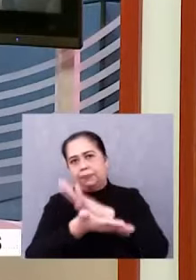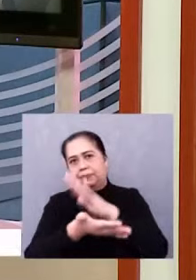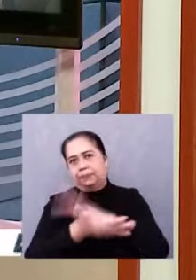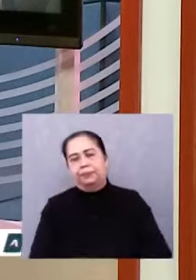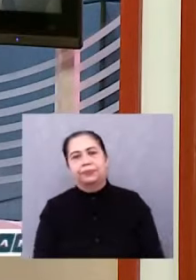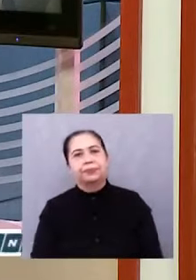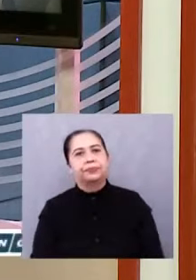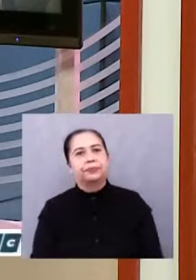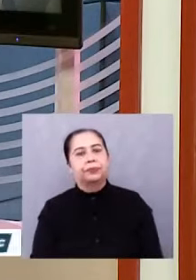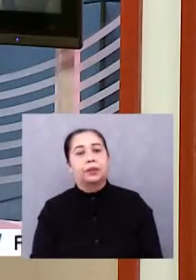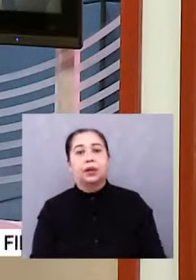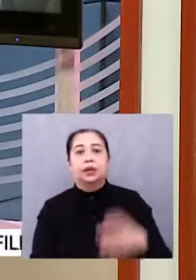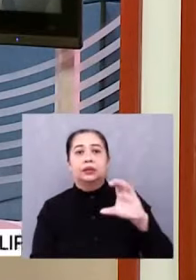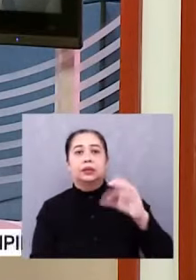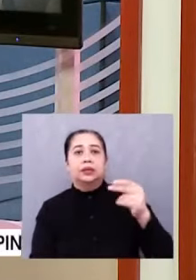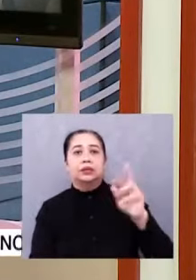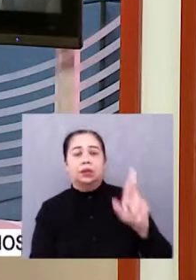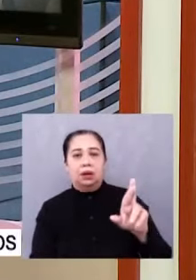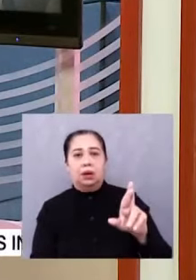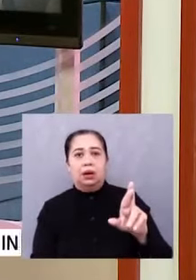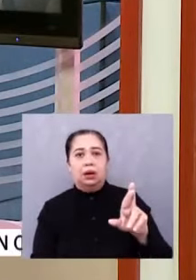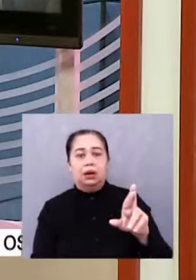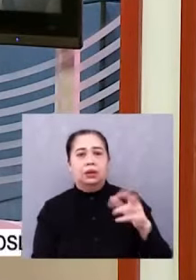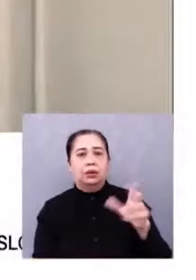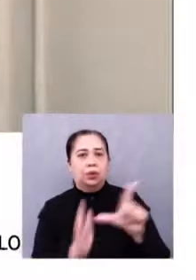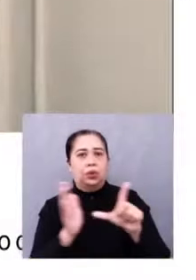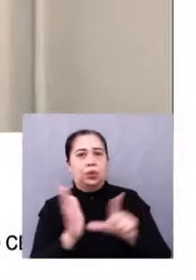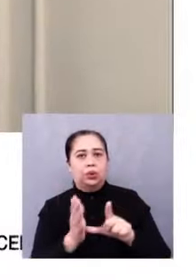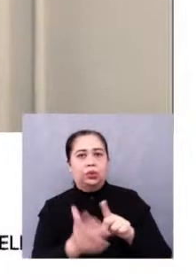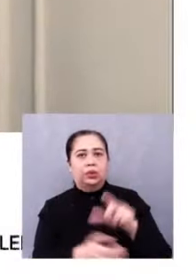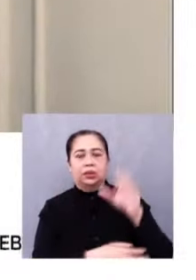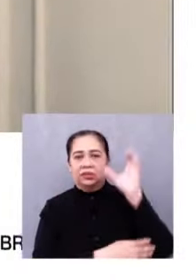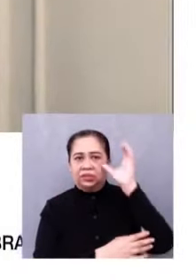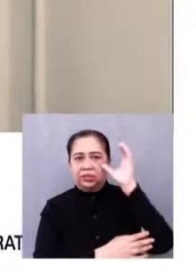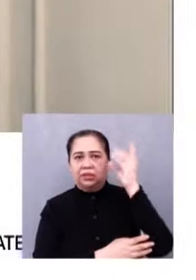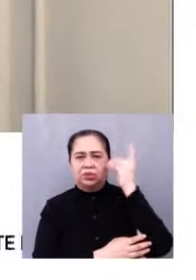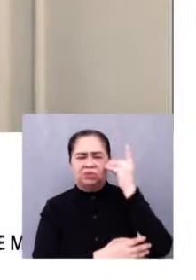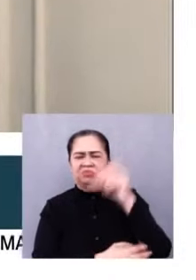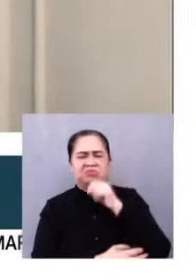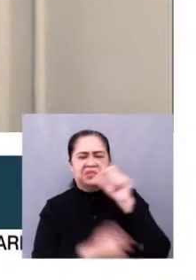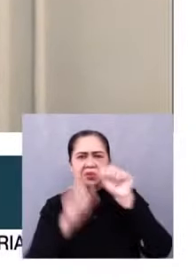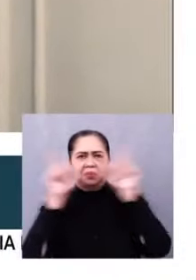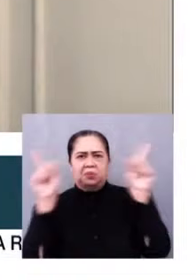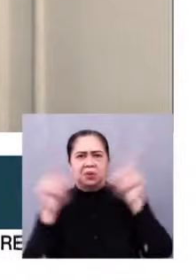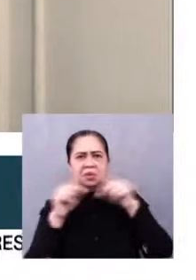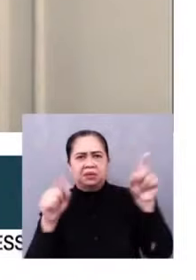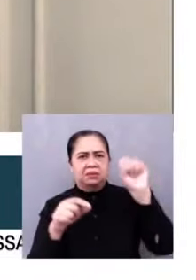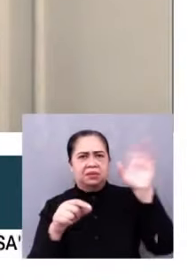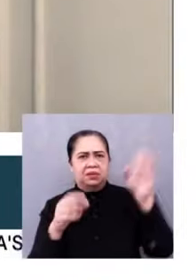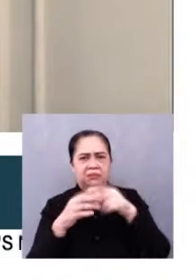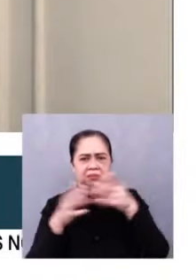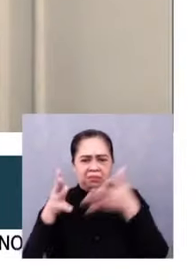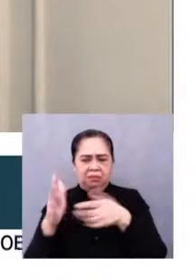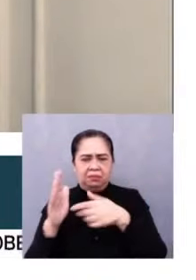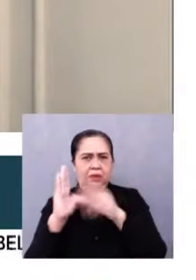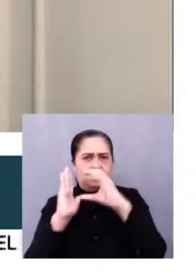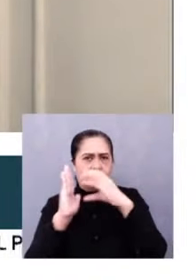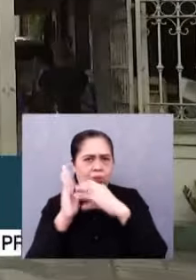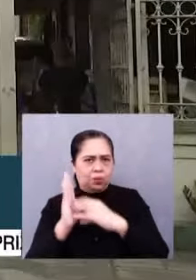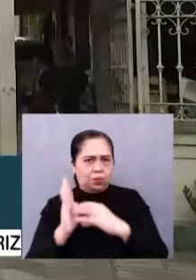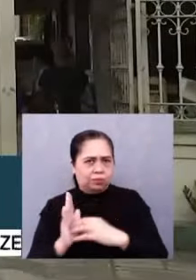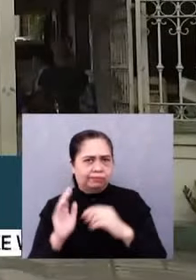Human rights lawyer attorney Shell Diokno, not surprised with the Supreme Court's move to leave most of the anti-terror law's